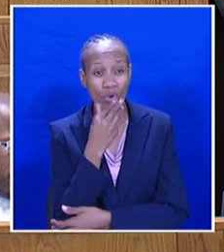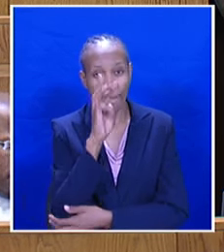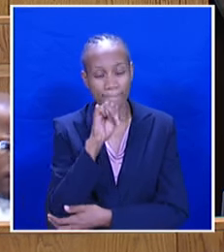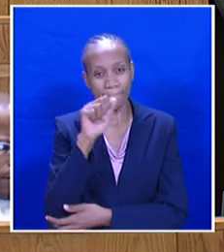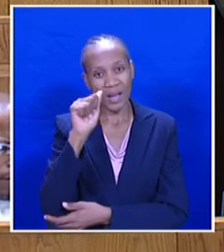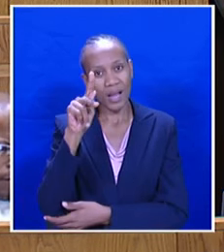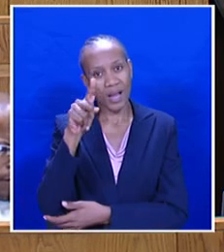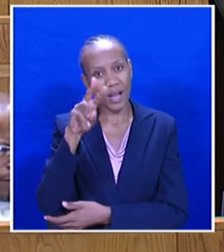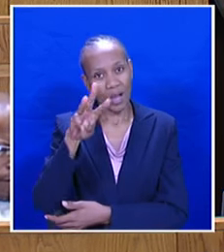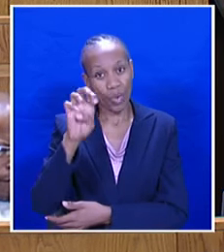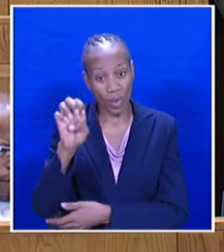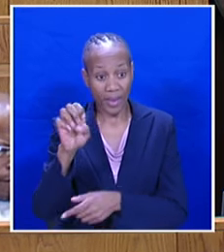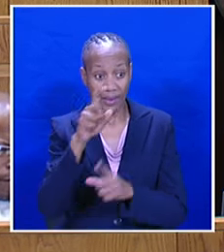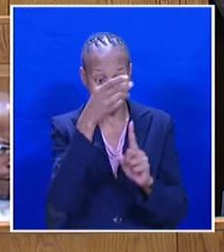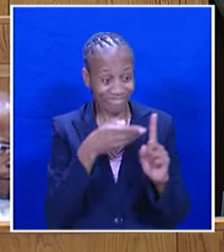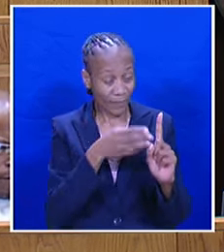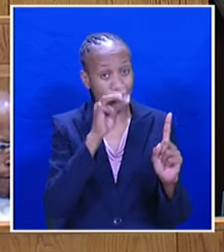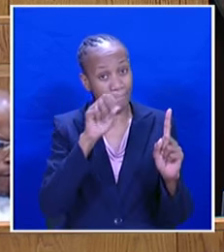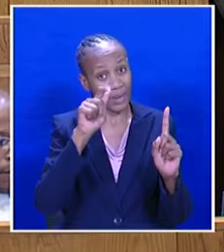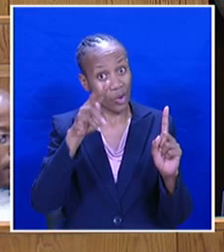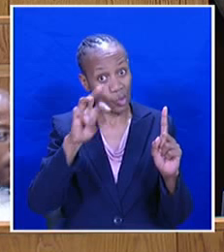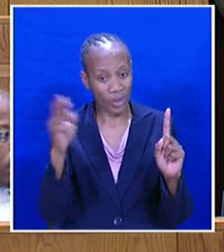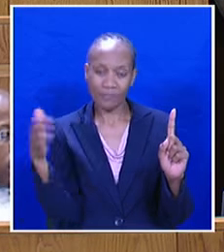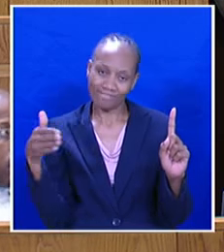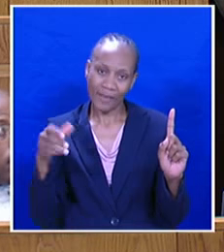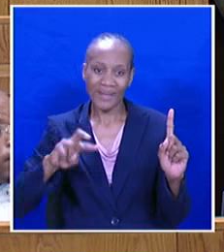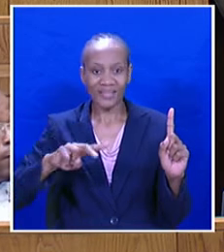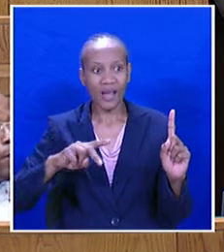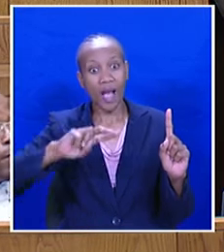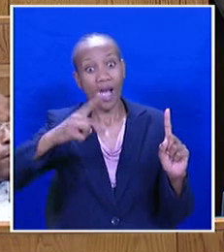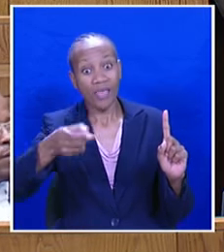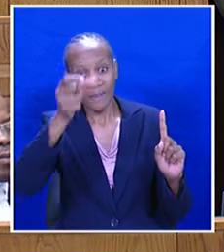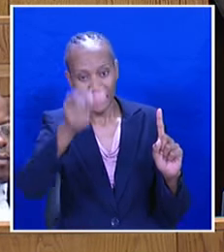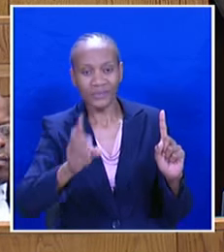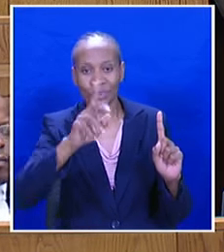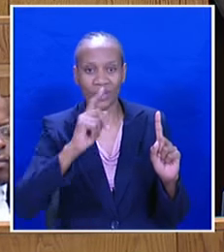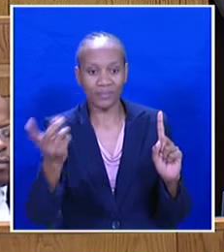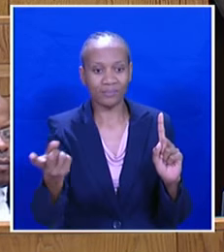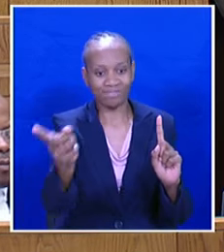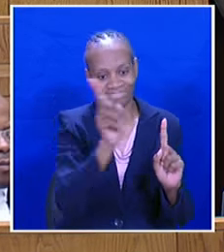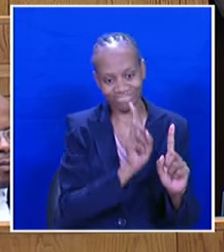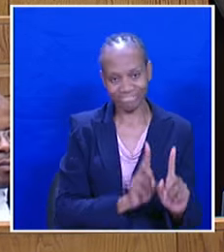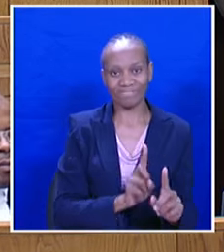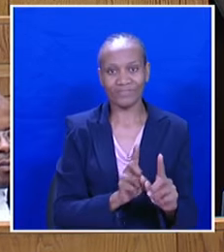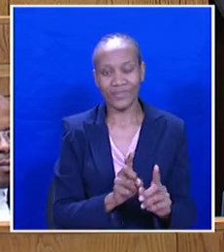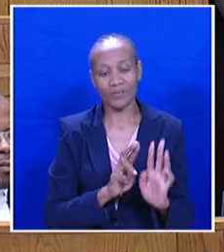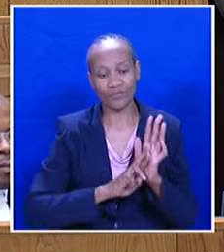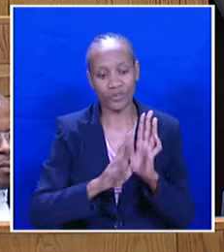in the house. Arrangements have been made with the Honorable Nyembi. The Honorable Deputy